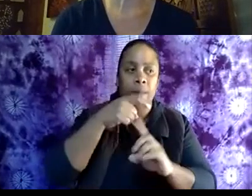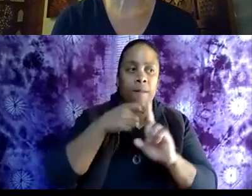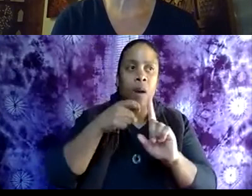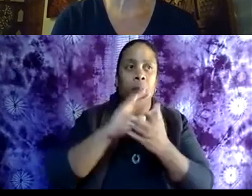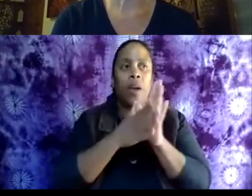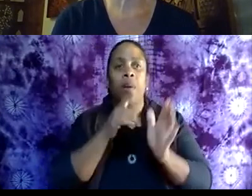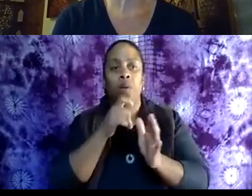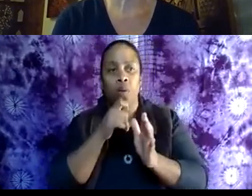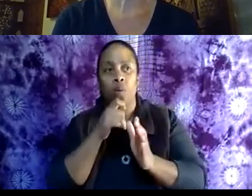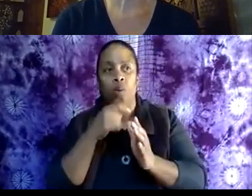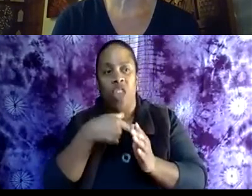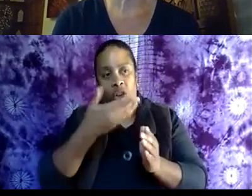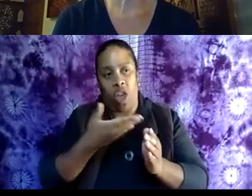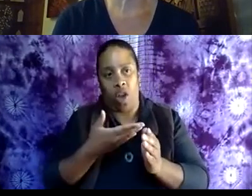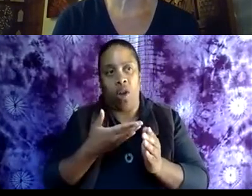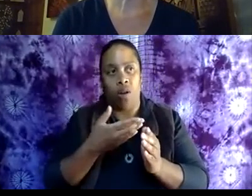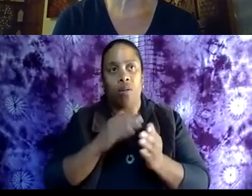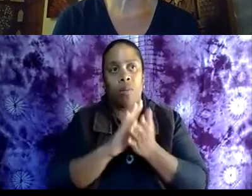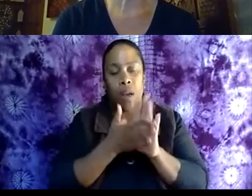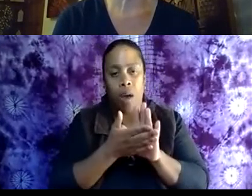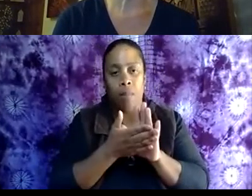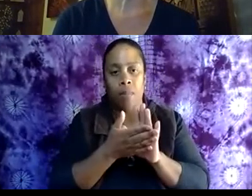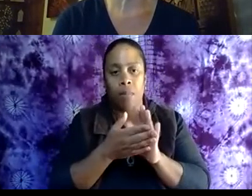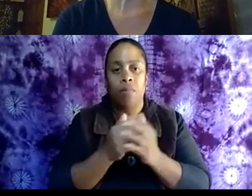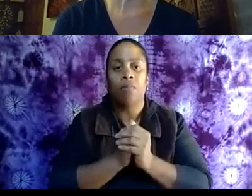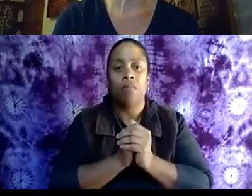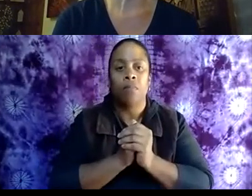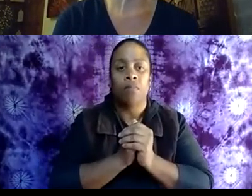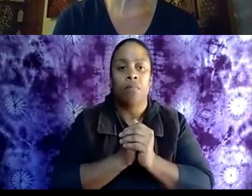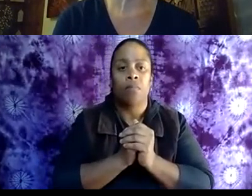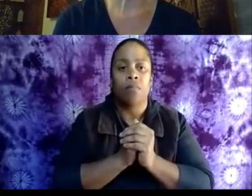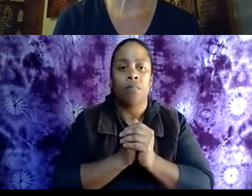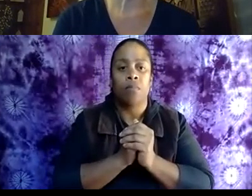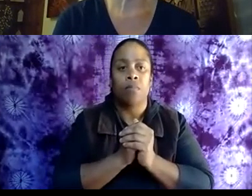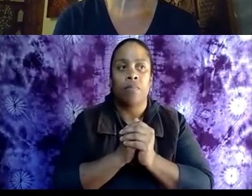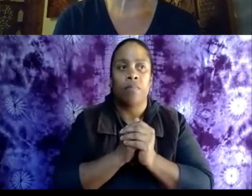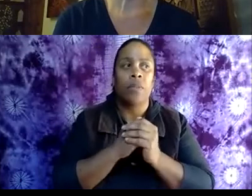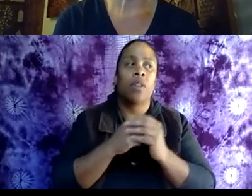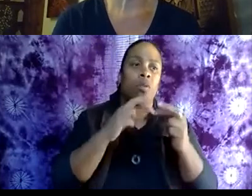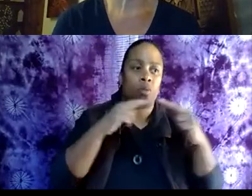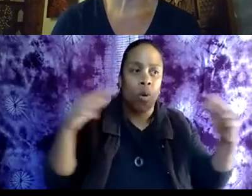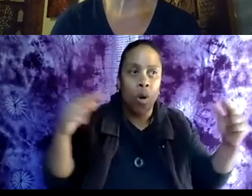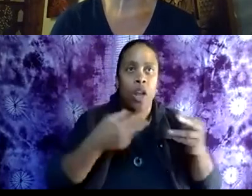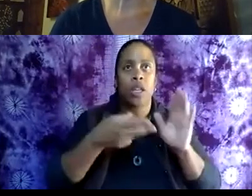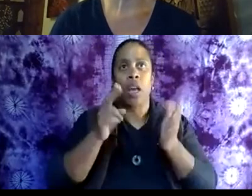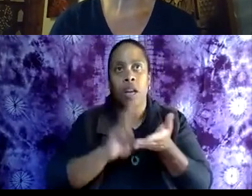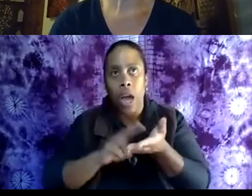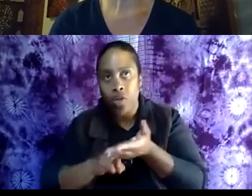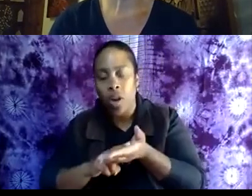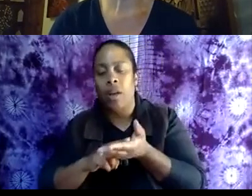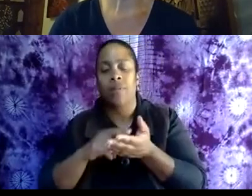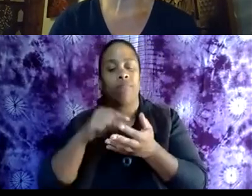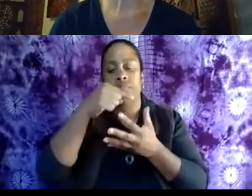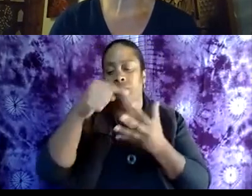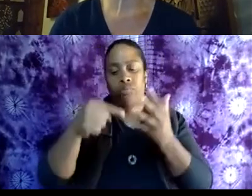clearing it out, whether it's akashics, whether it's entities, whether it's cords and contracts and all of these things, whatever it is,